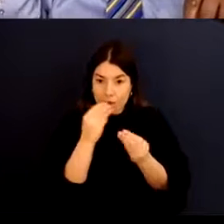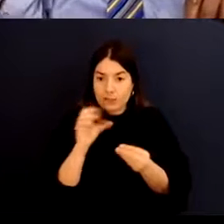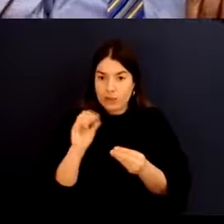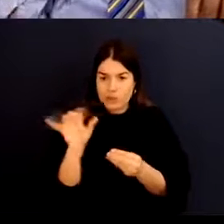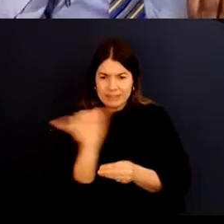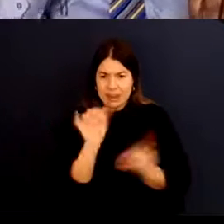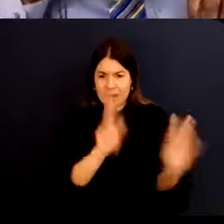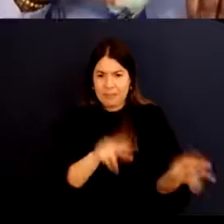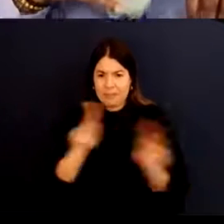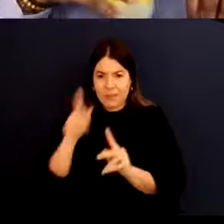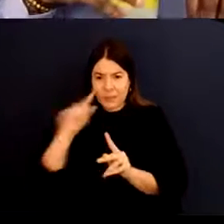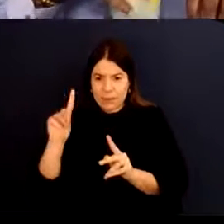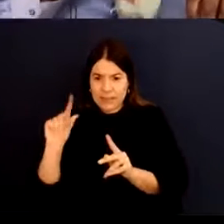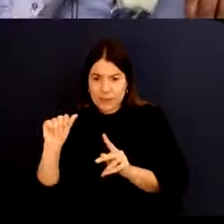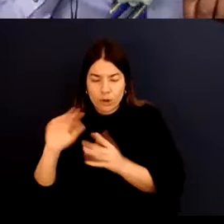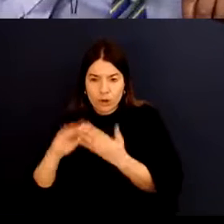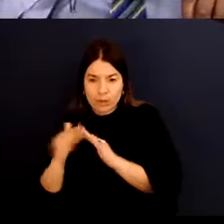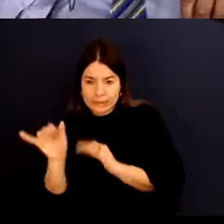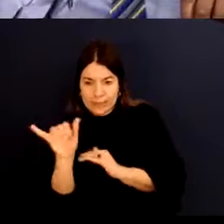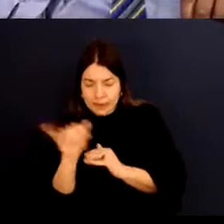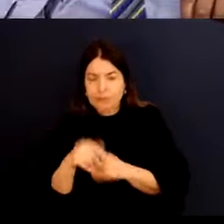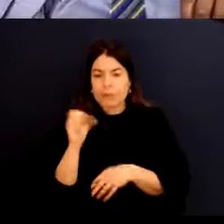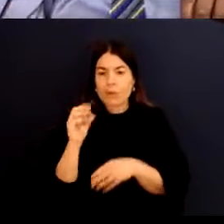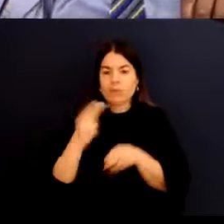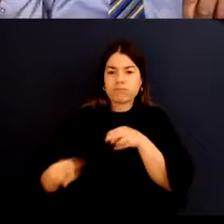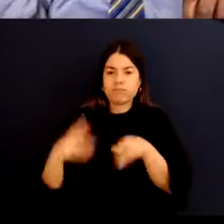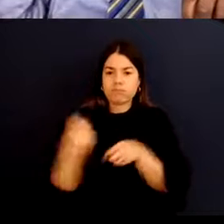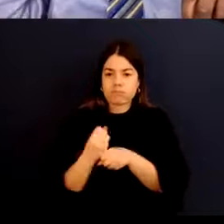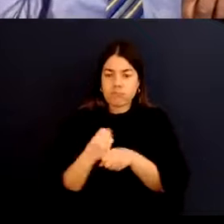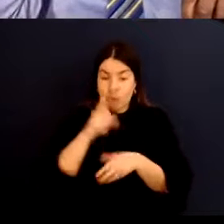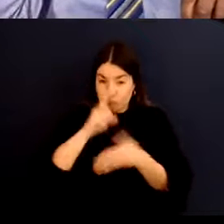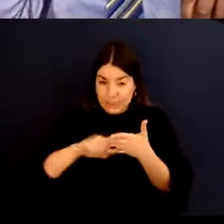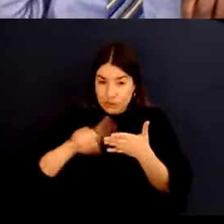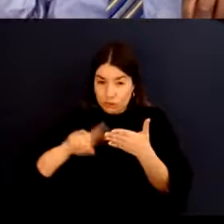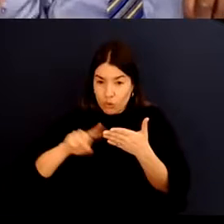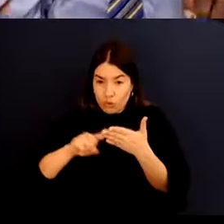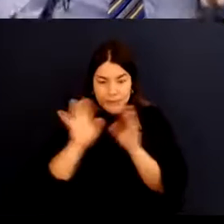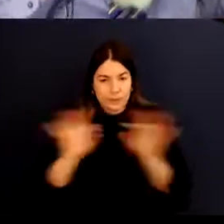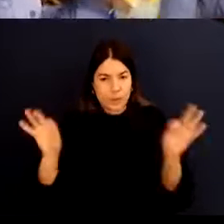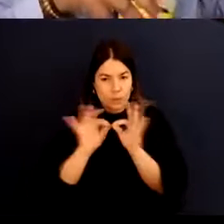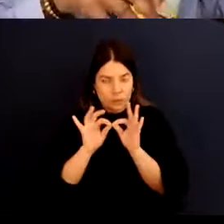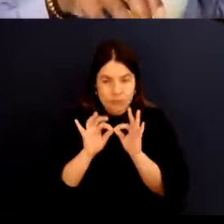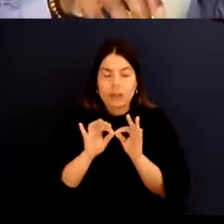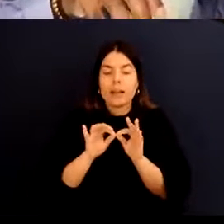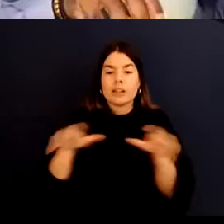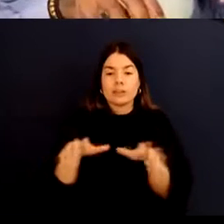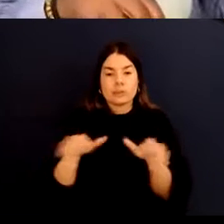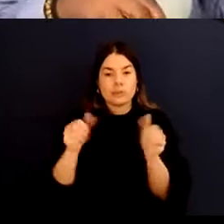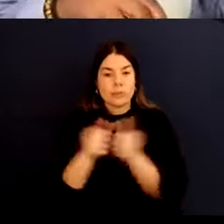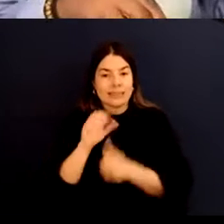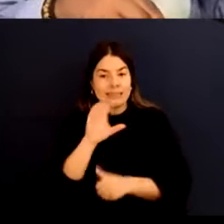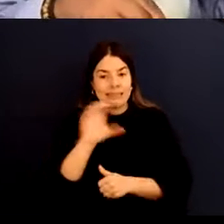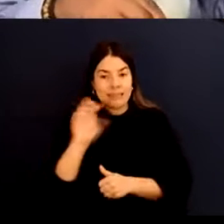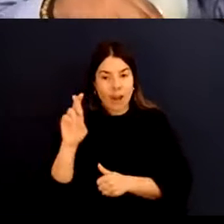as well. And so just the short version would be doing the research and getting it done through CCRs and the council.